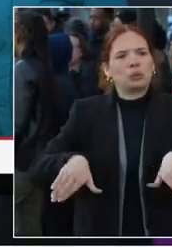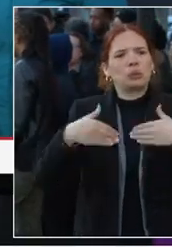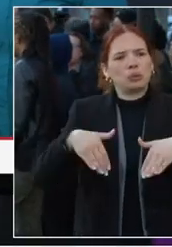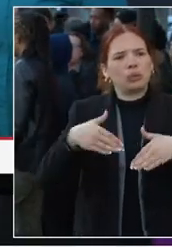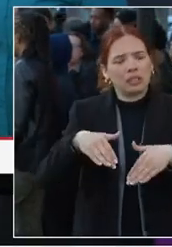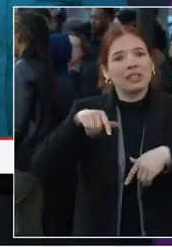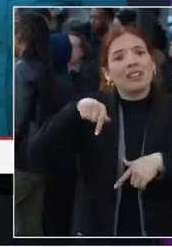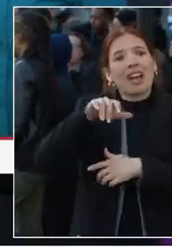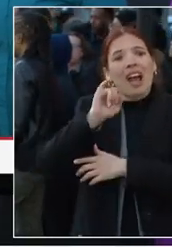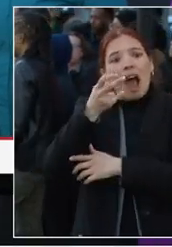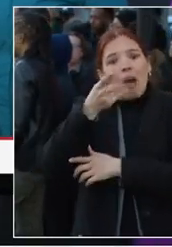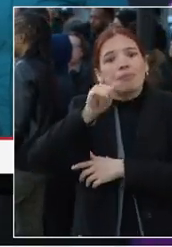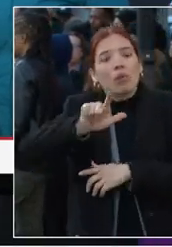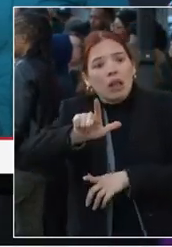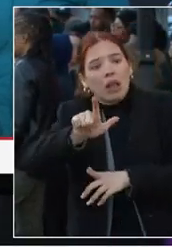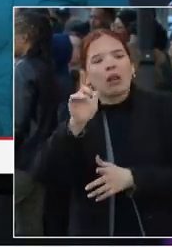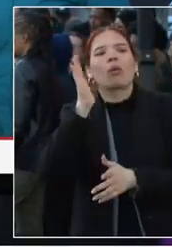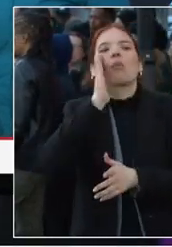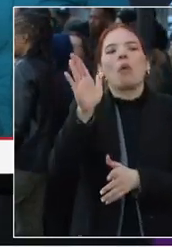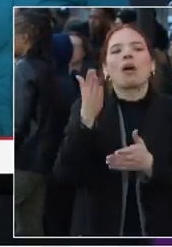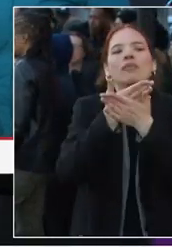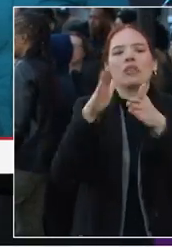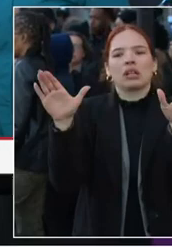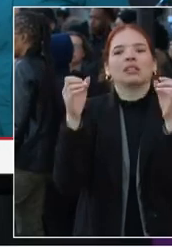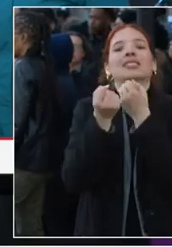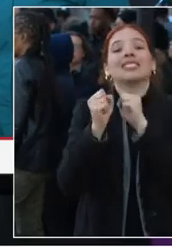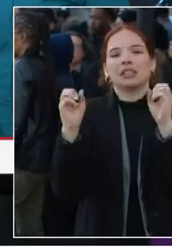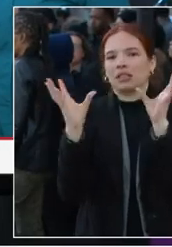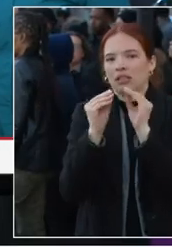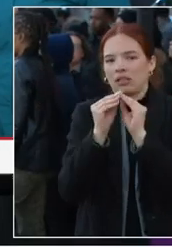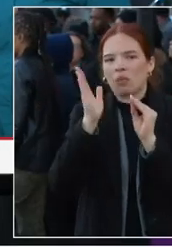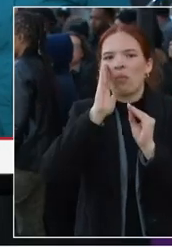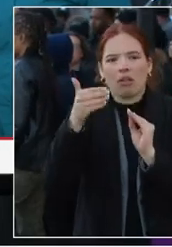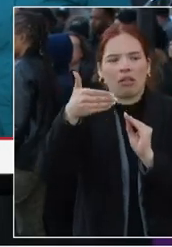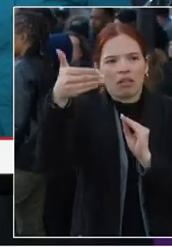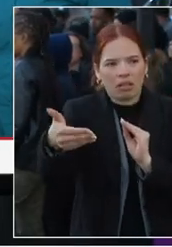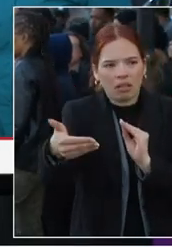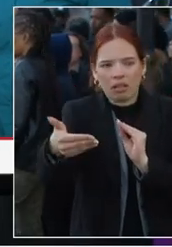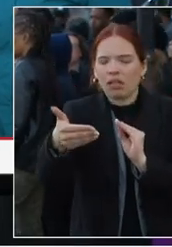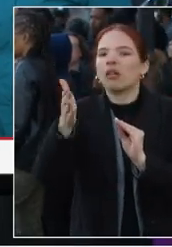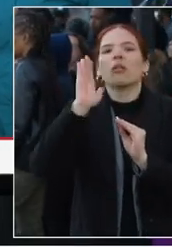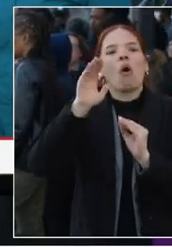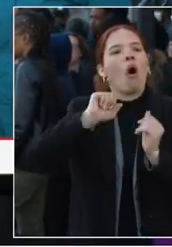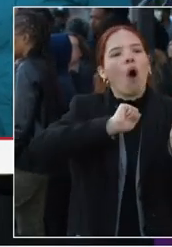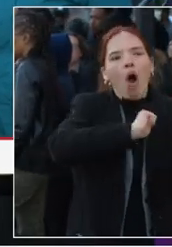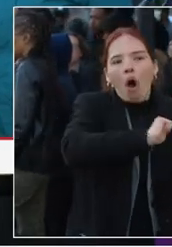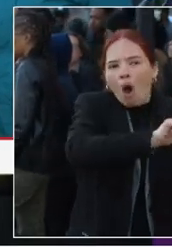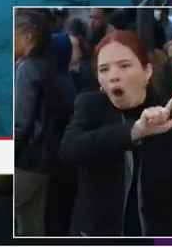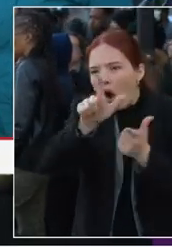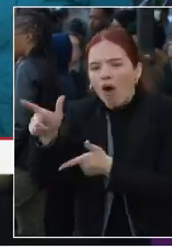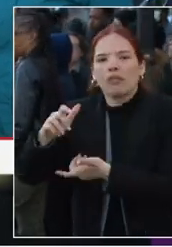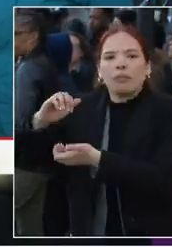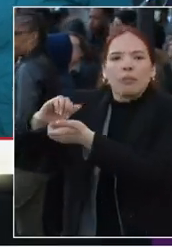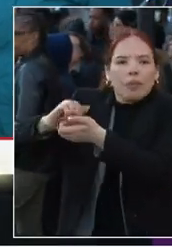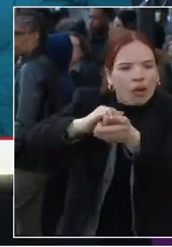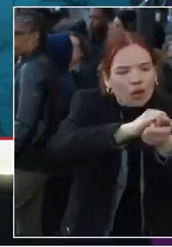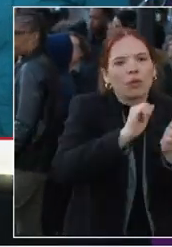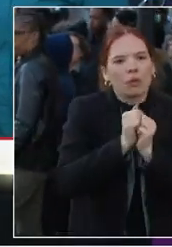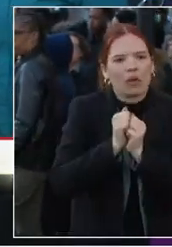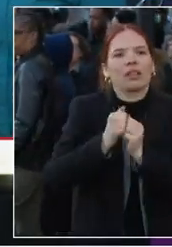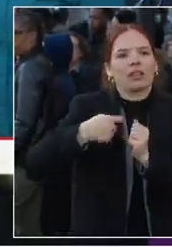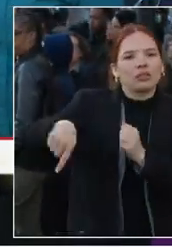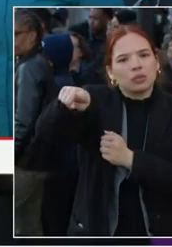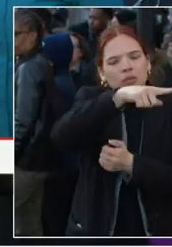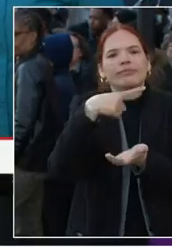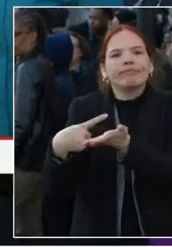safety summit among all of our public safety partners to talk about all of the facts and